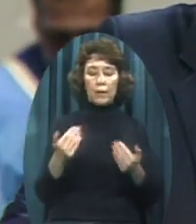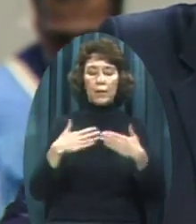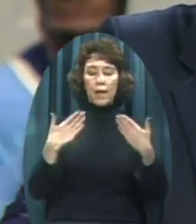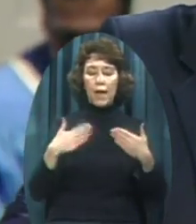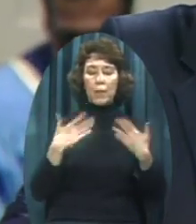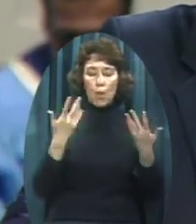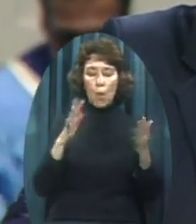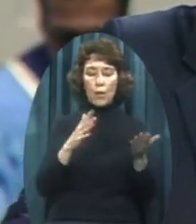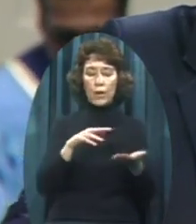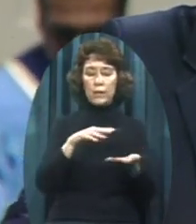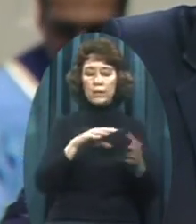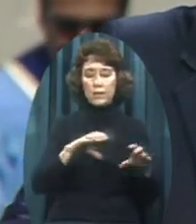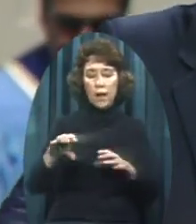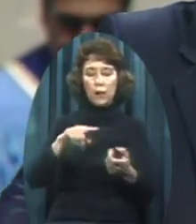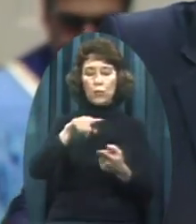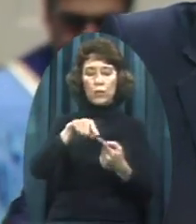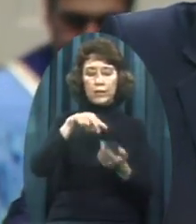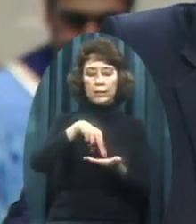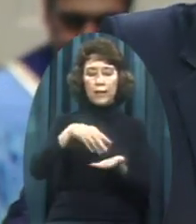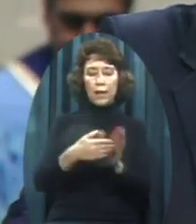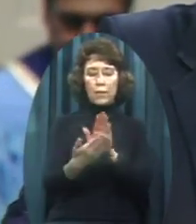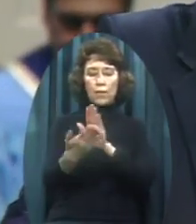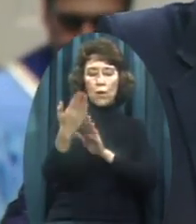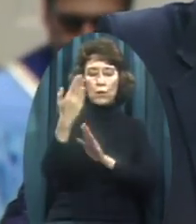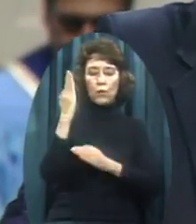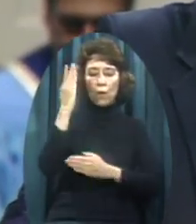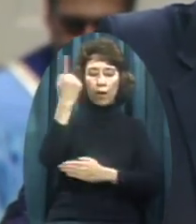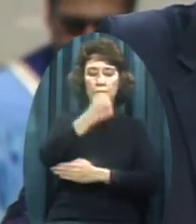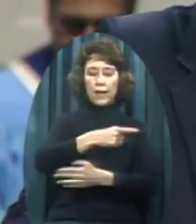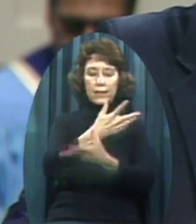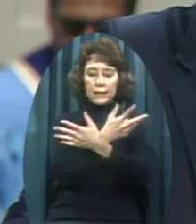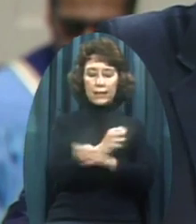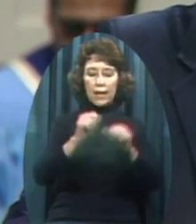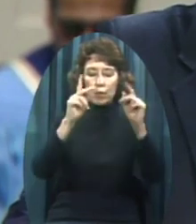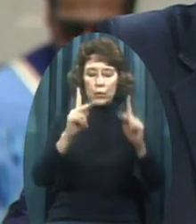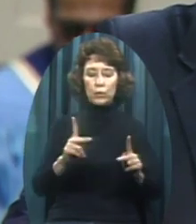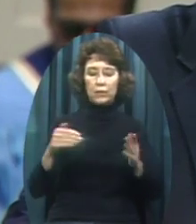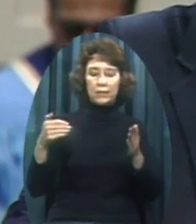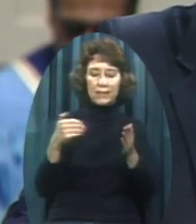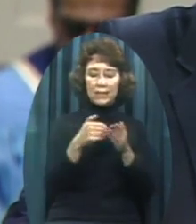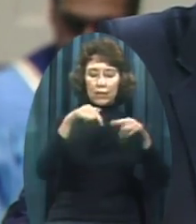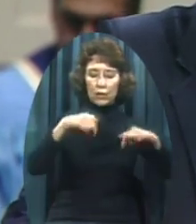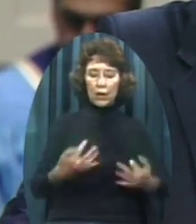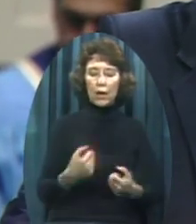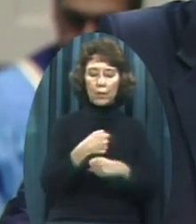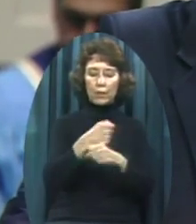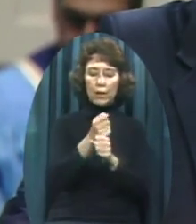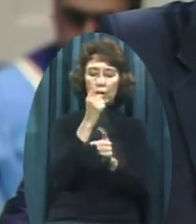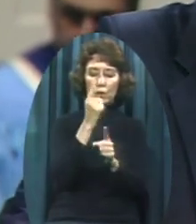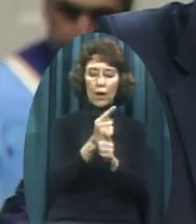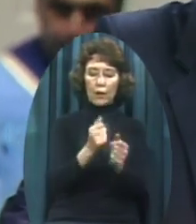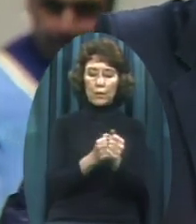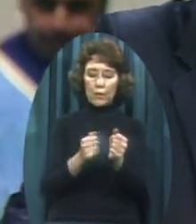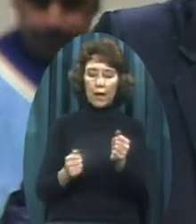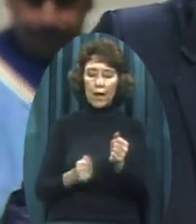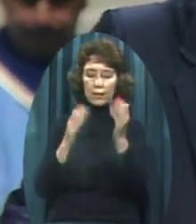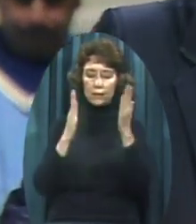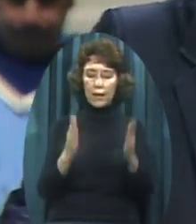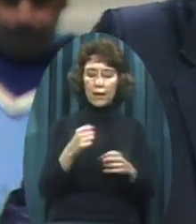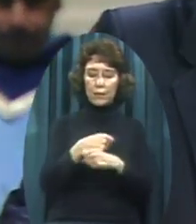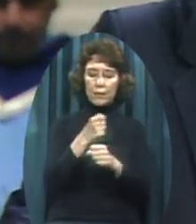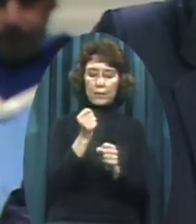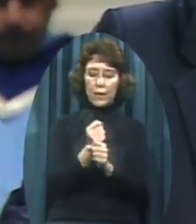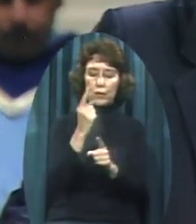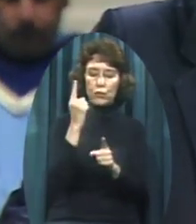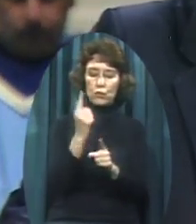in your presence one day. Save that soul that is nearest hell. Reclaim backsliders. Heal broken hearts. Put broken